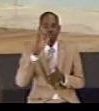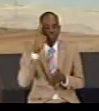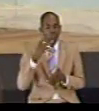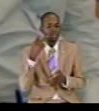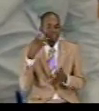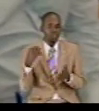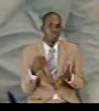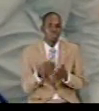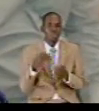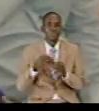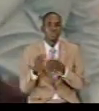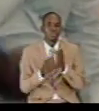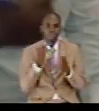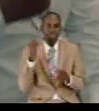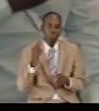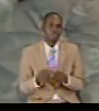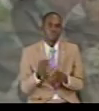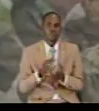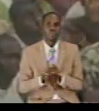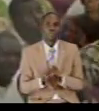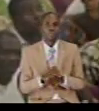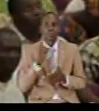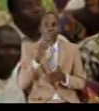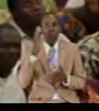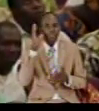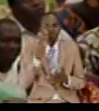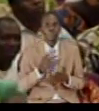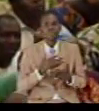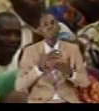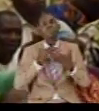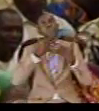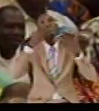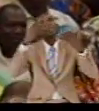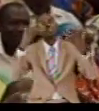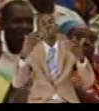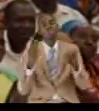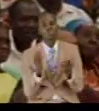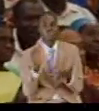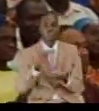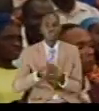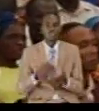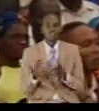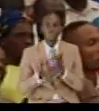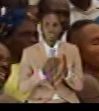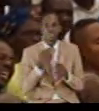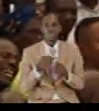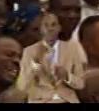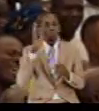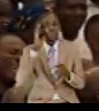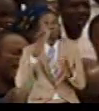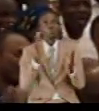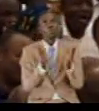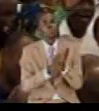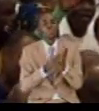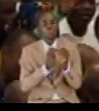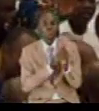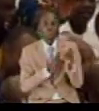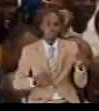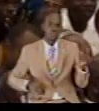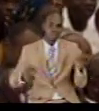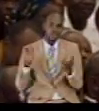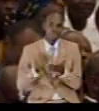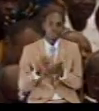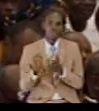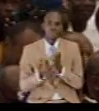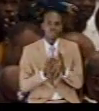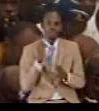again. You will shout again. You will praise the Lord again.